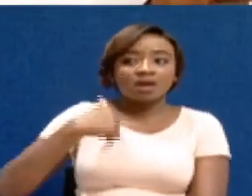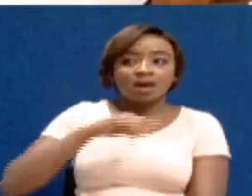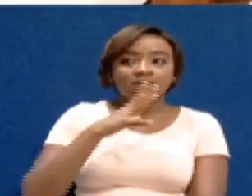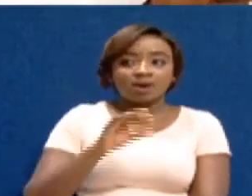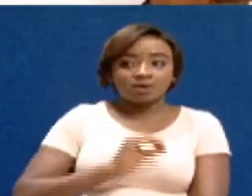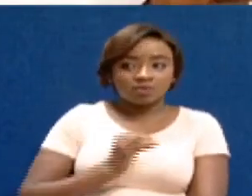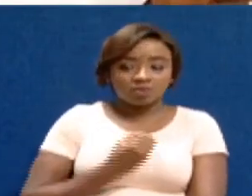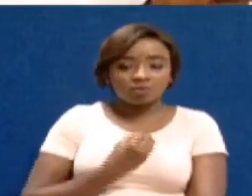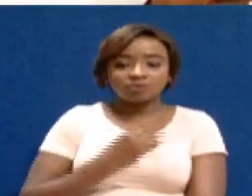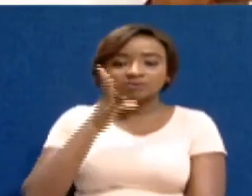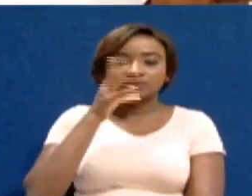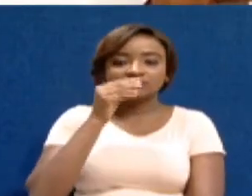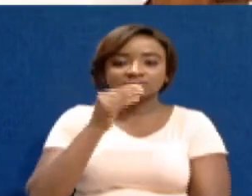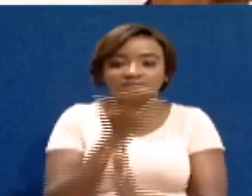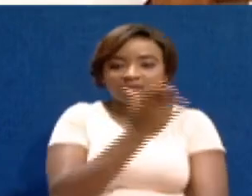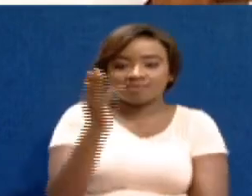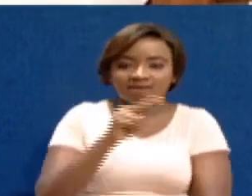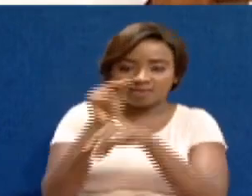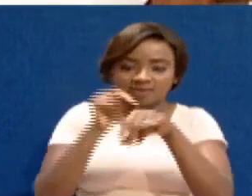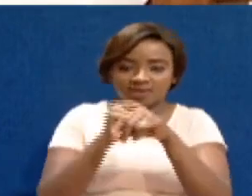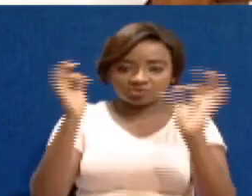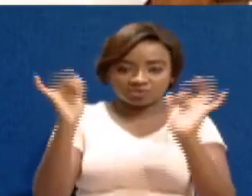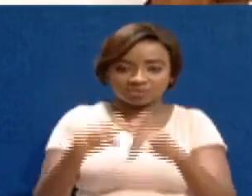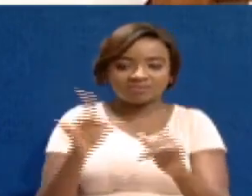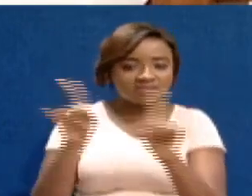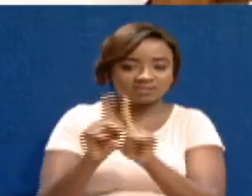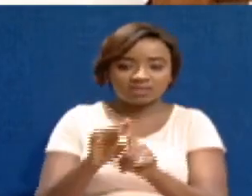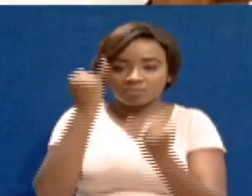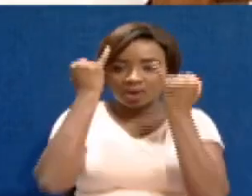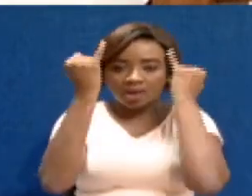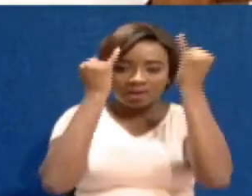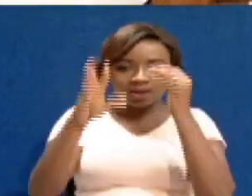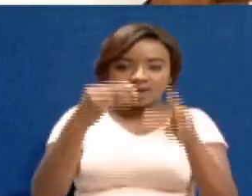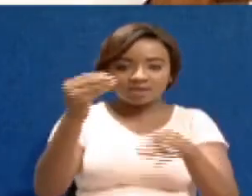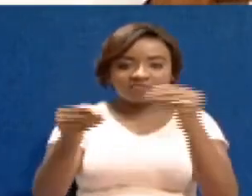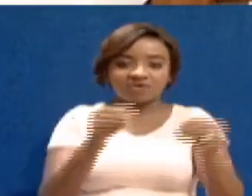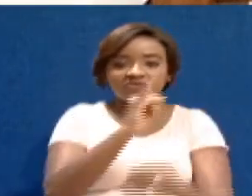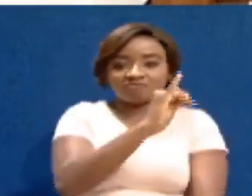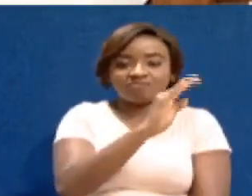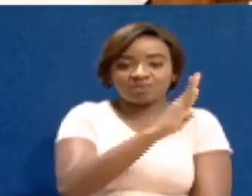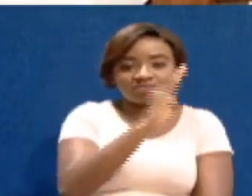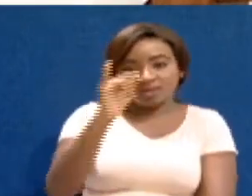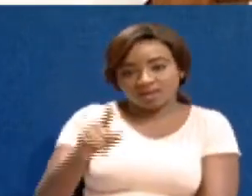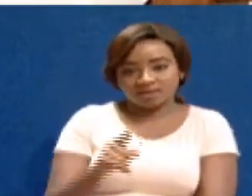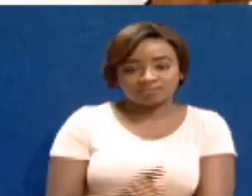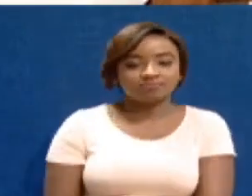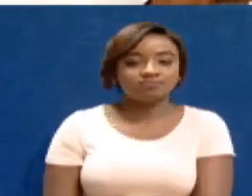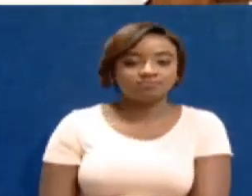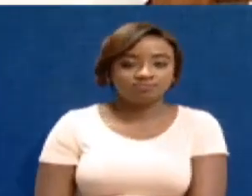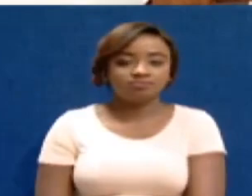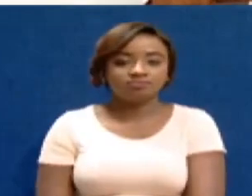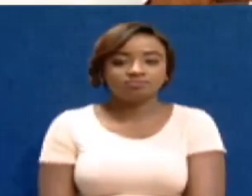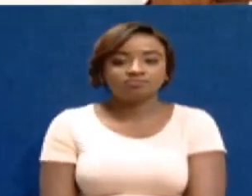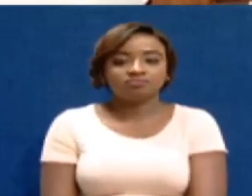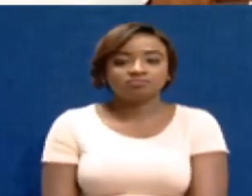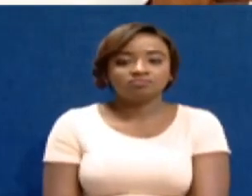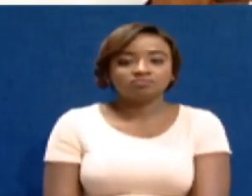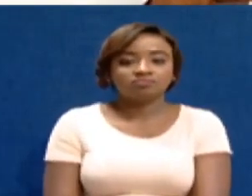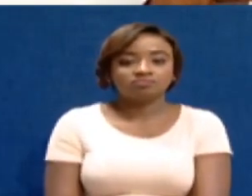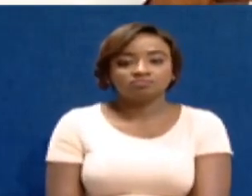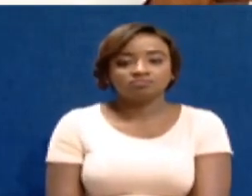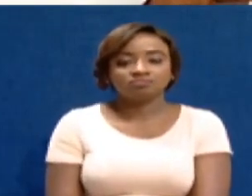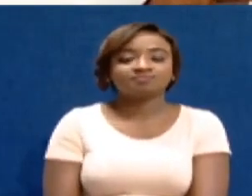it? You were changing, they were making changes as late as KICC. I don't know if KICC is KICC 1, it's KICC 1, yeah.